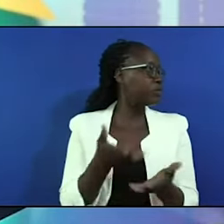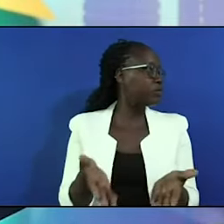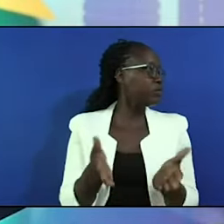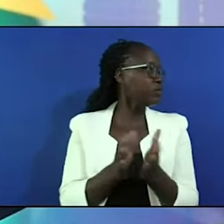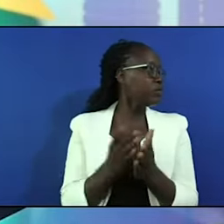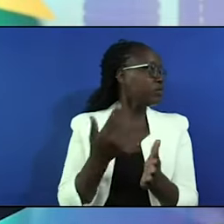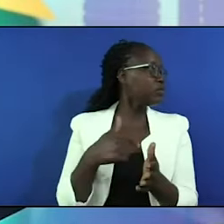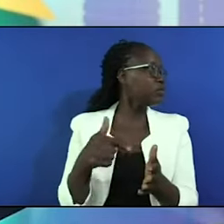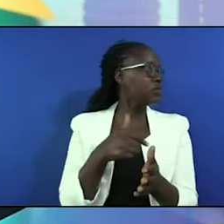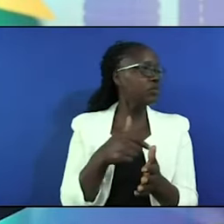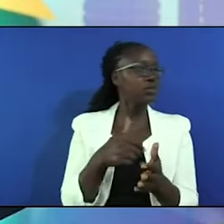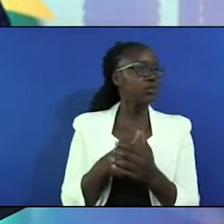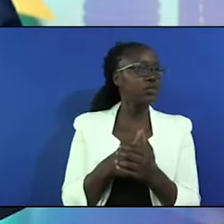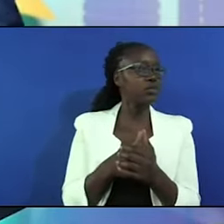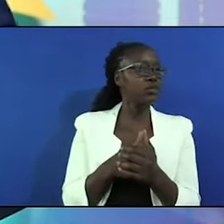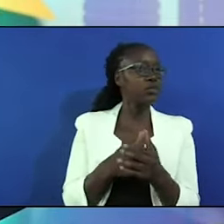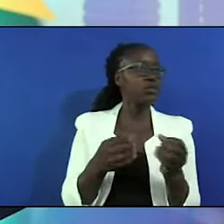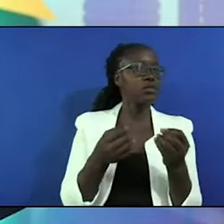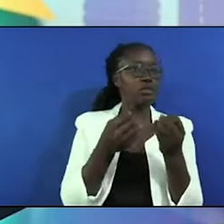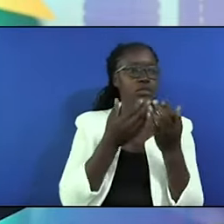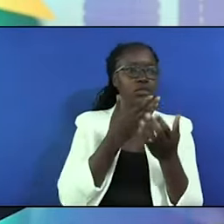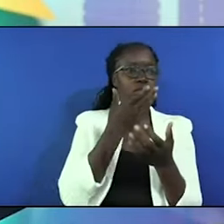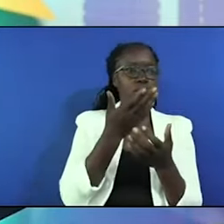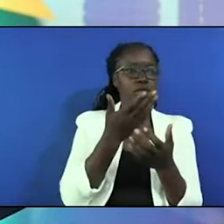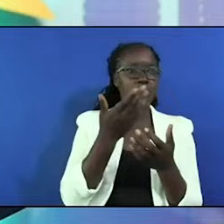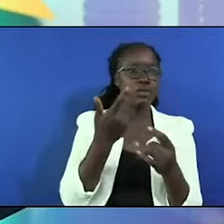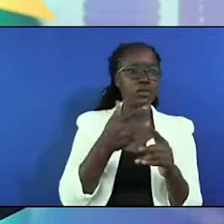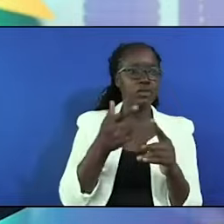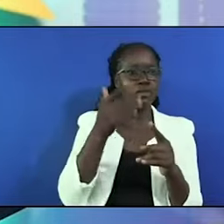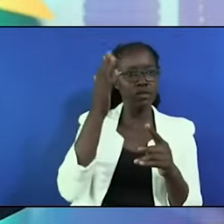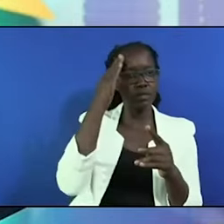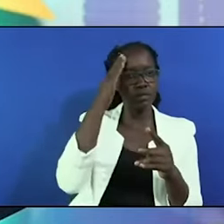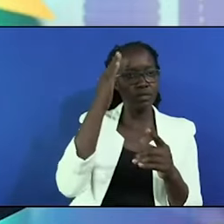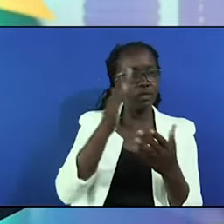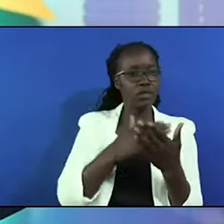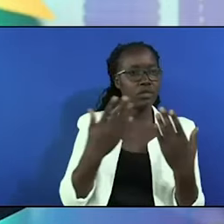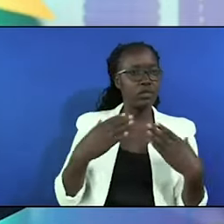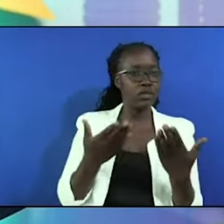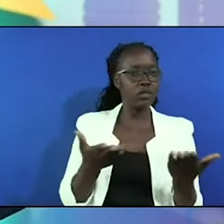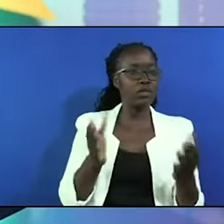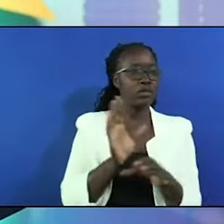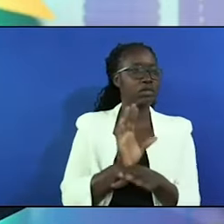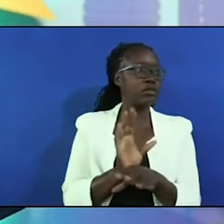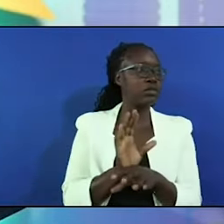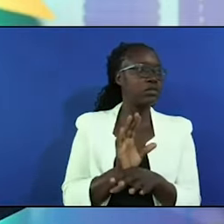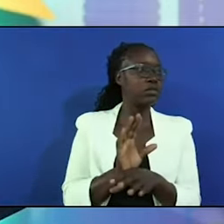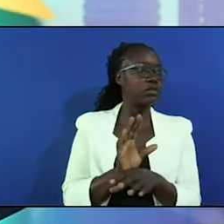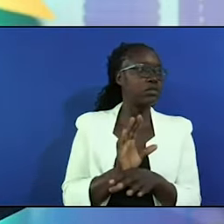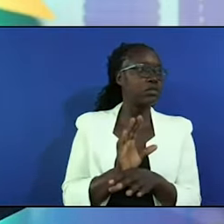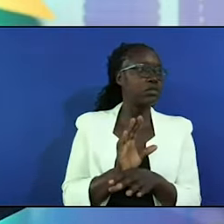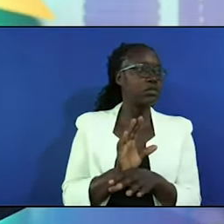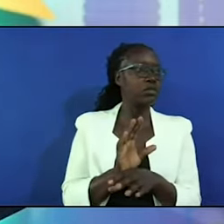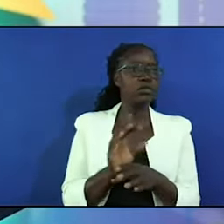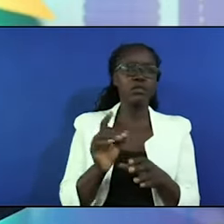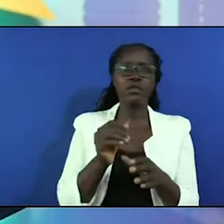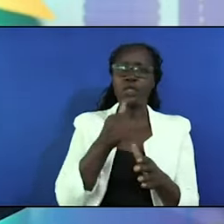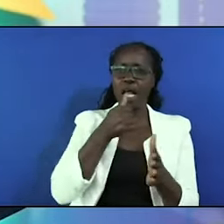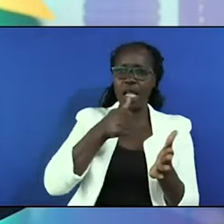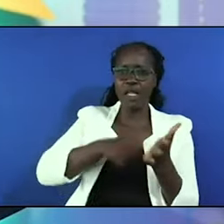with us, giving us the warmth. But I want you to know, young people, that some of the people in this church, I wrote them a